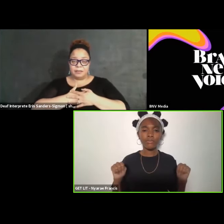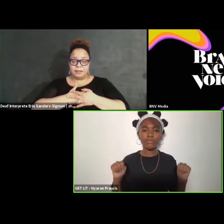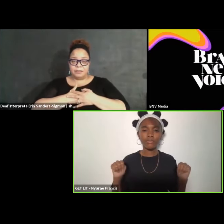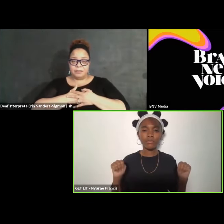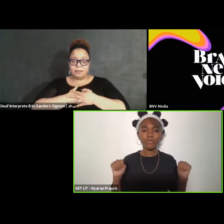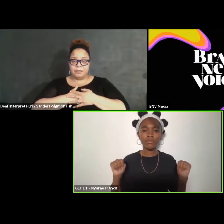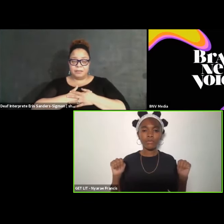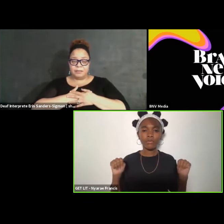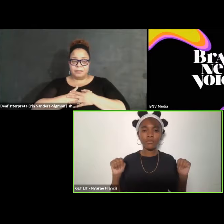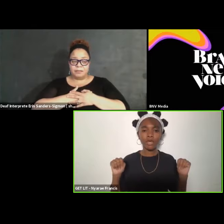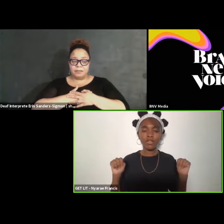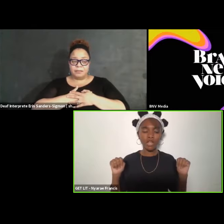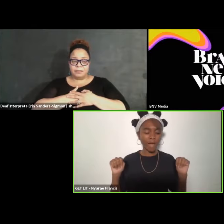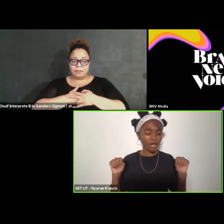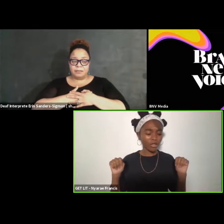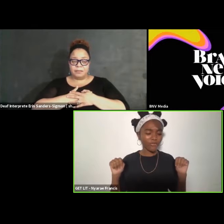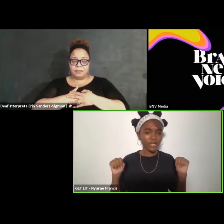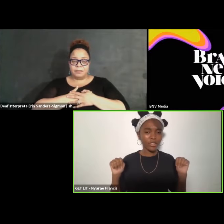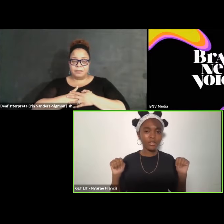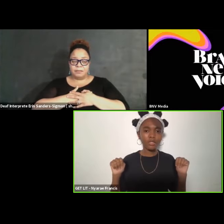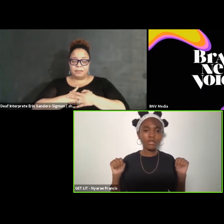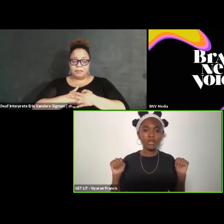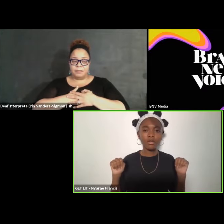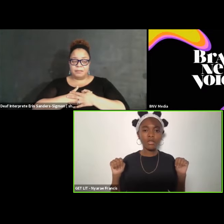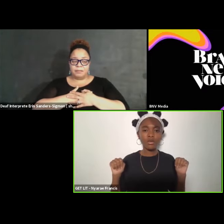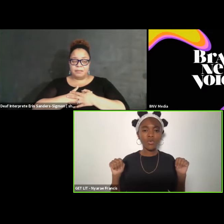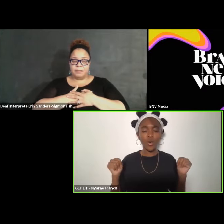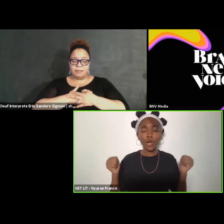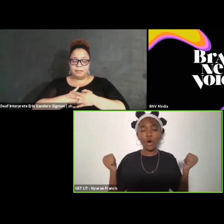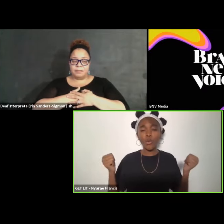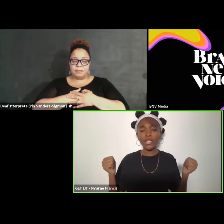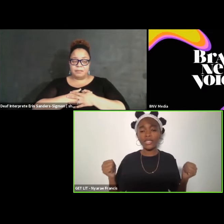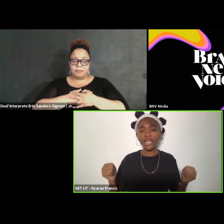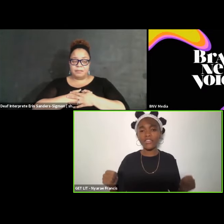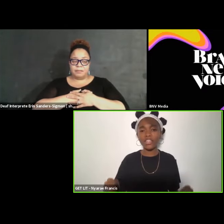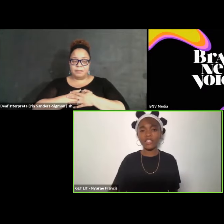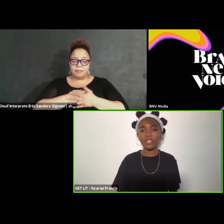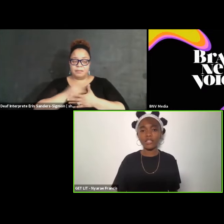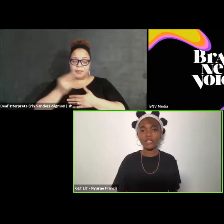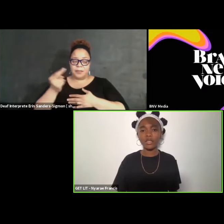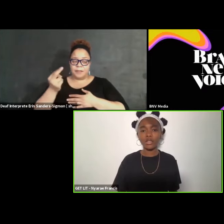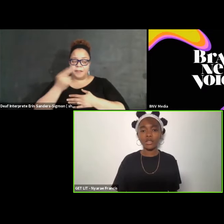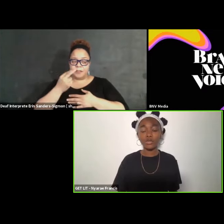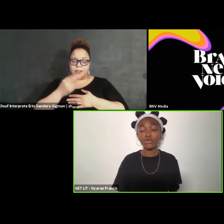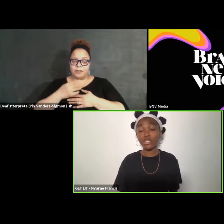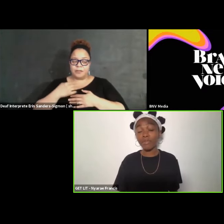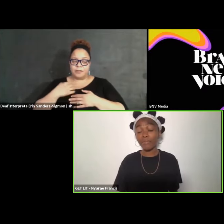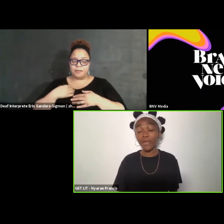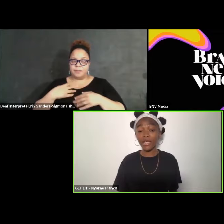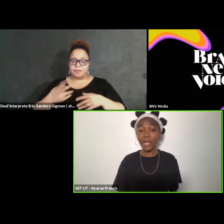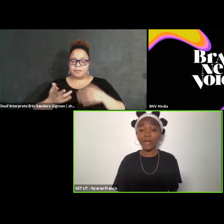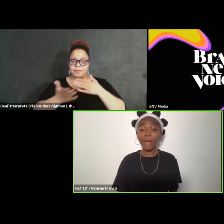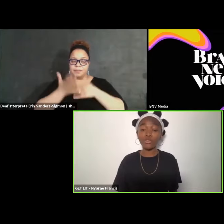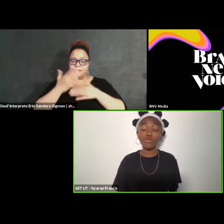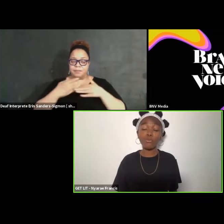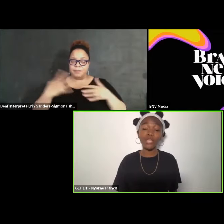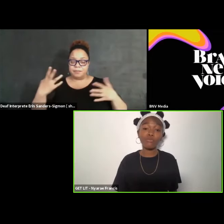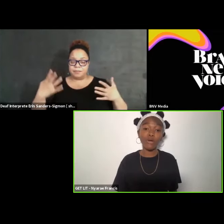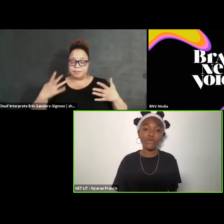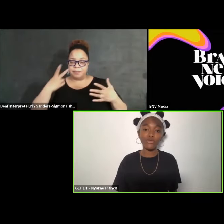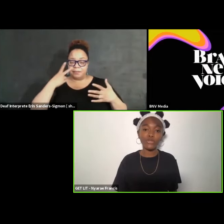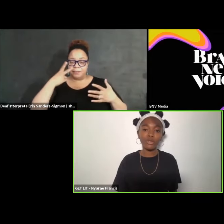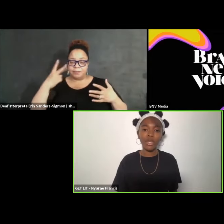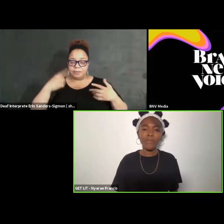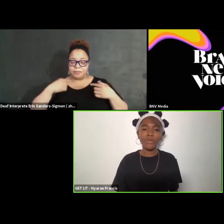Look. Look at my hooves. Worn always like this. Used to be pink like my two